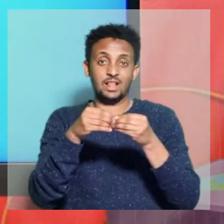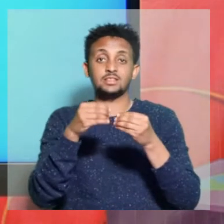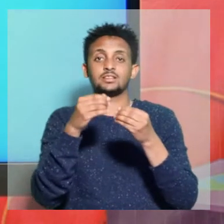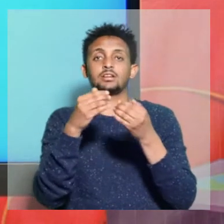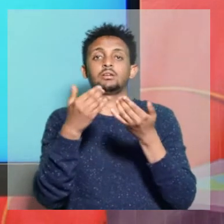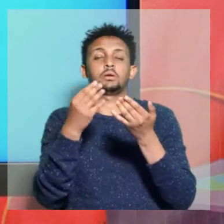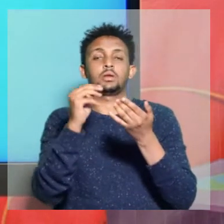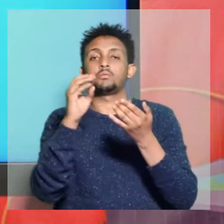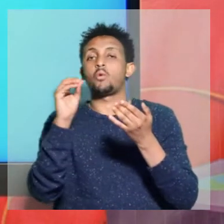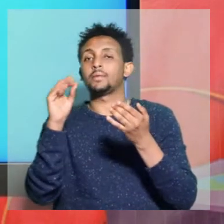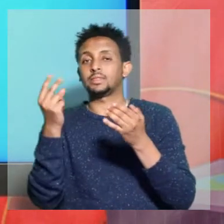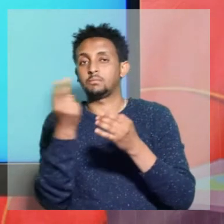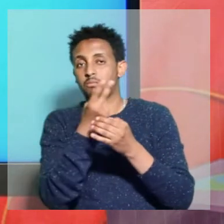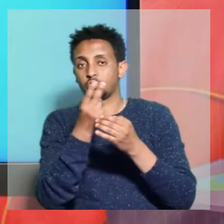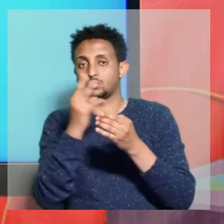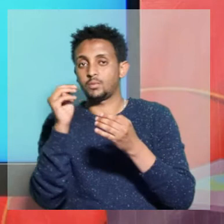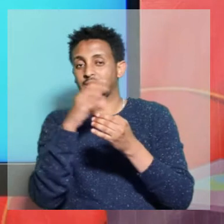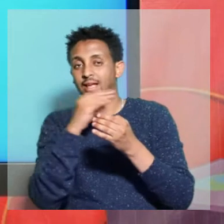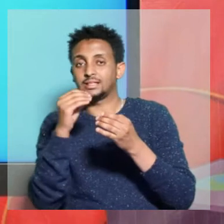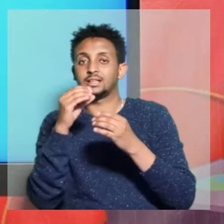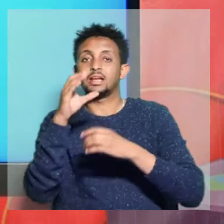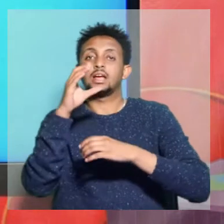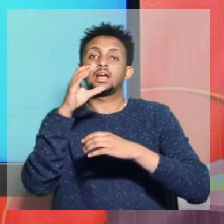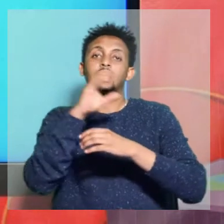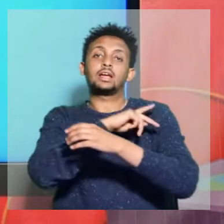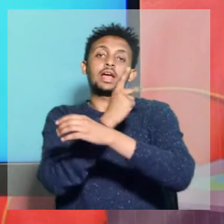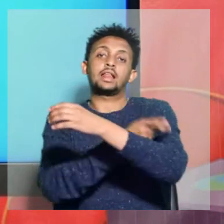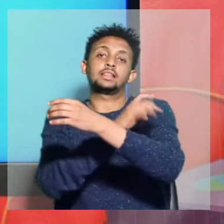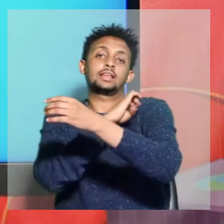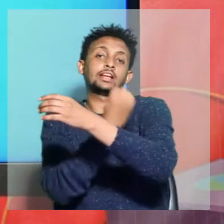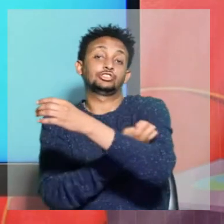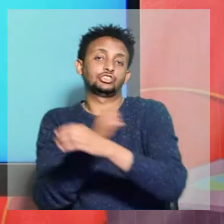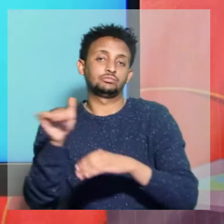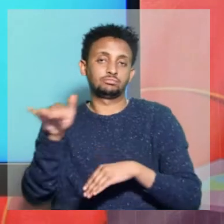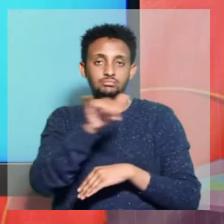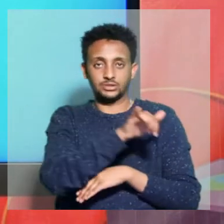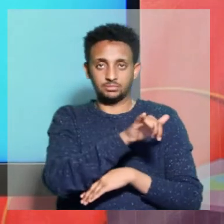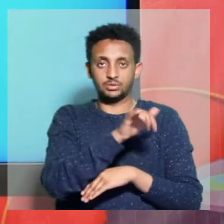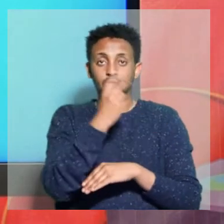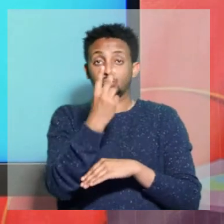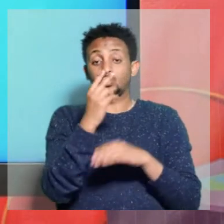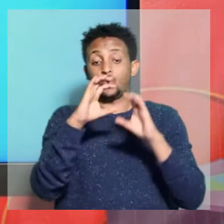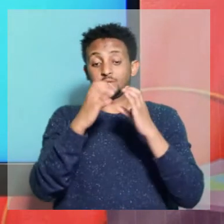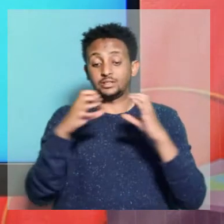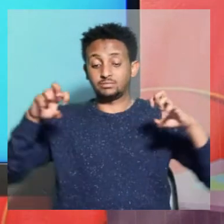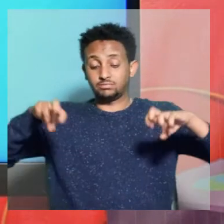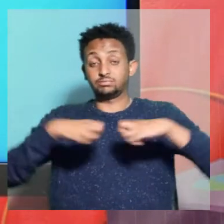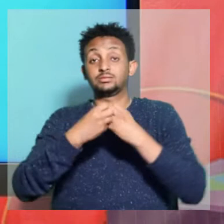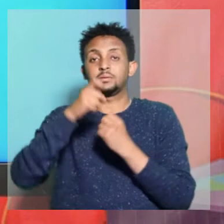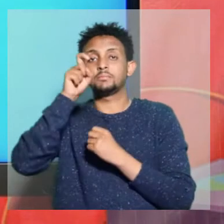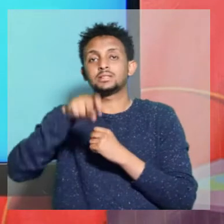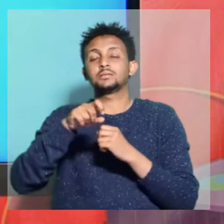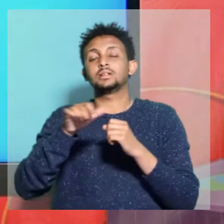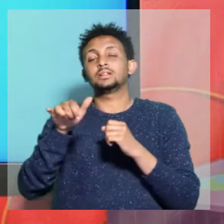the momentum and the kinetic energy remains constant. For two objects to collide, they must be in a state